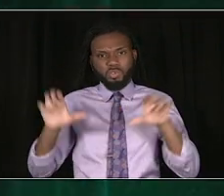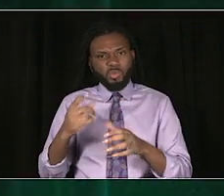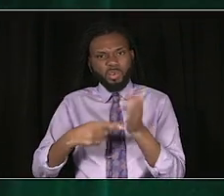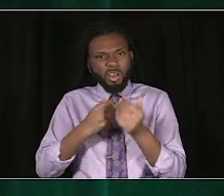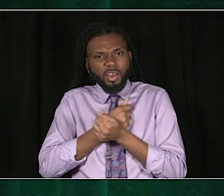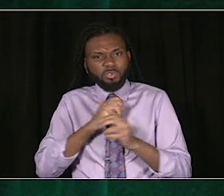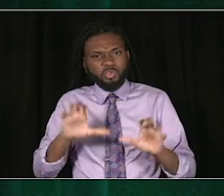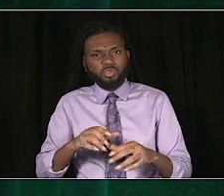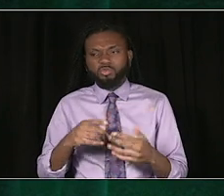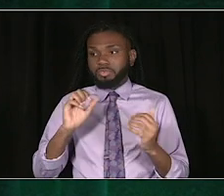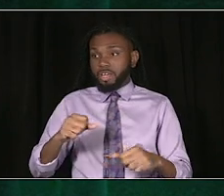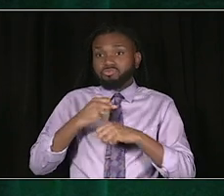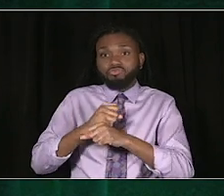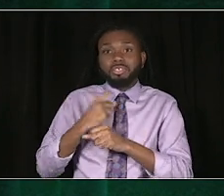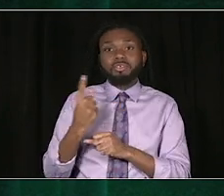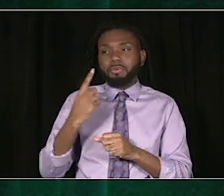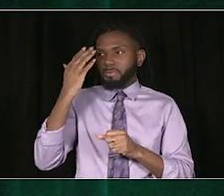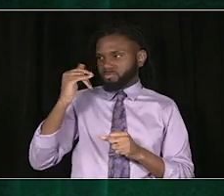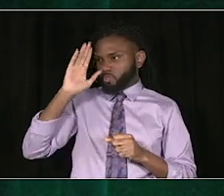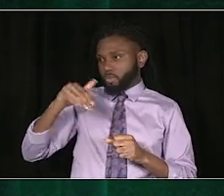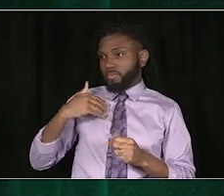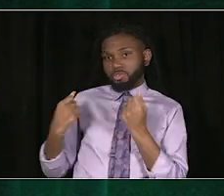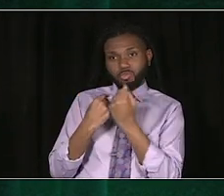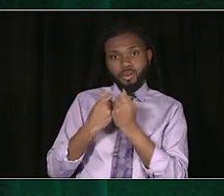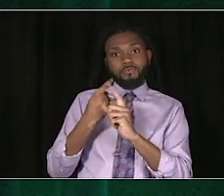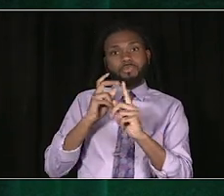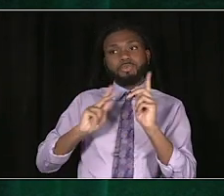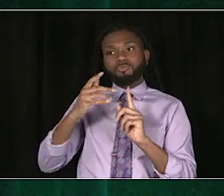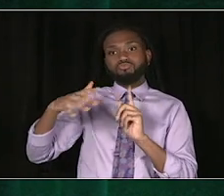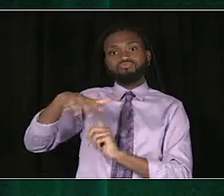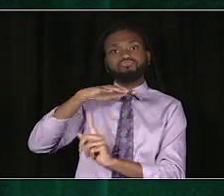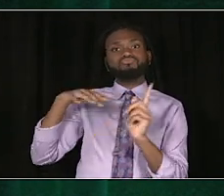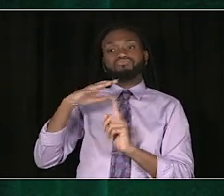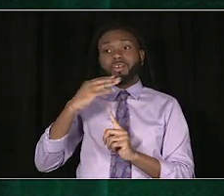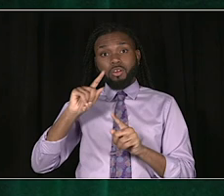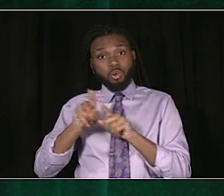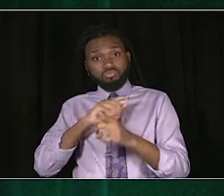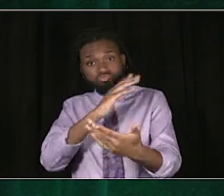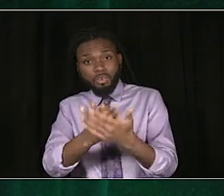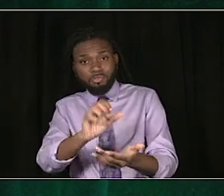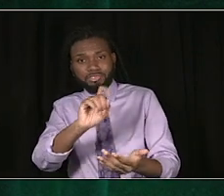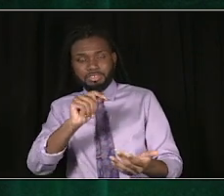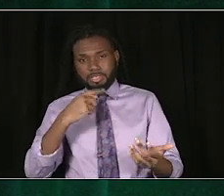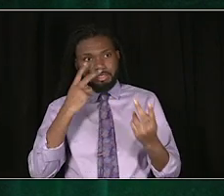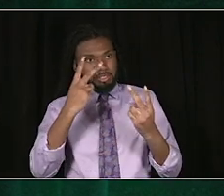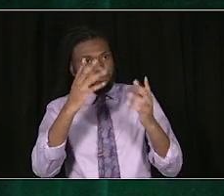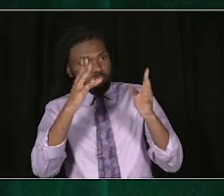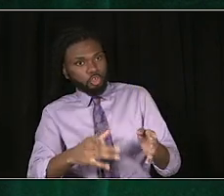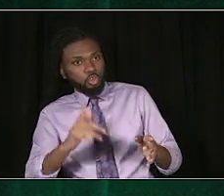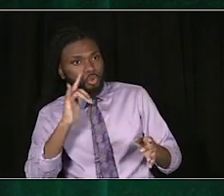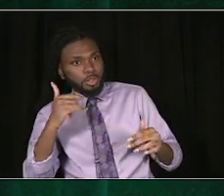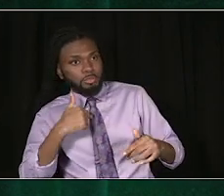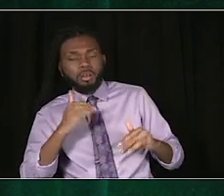do and create, knowing that I have the support of those around me. And walking onto a set to see someone who looks like me, it's the first time